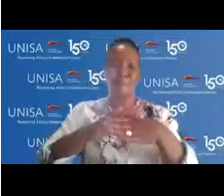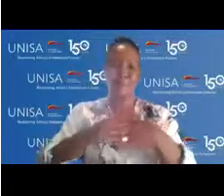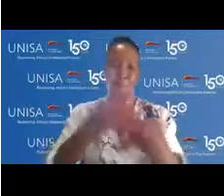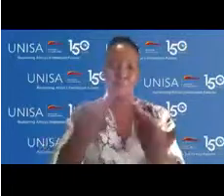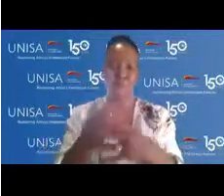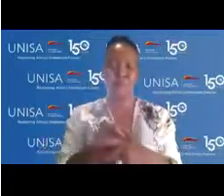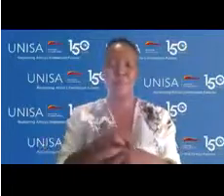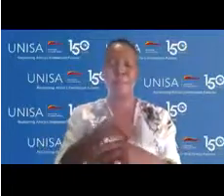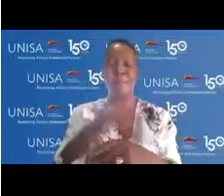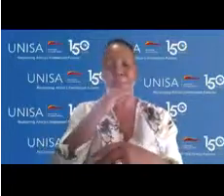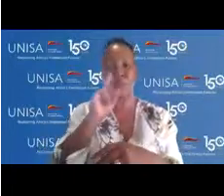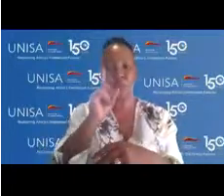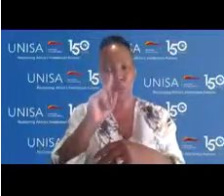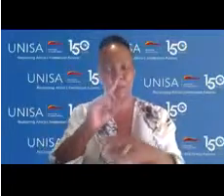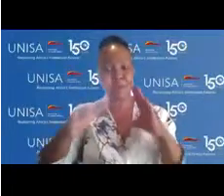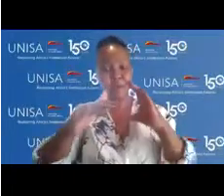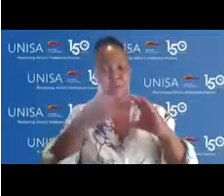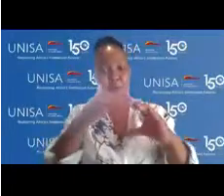email